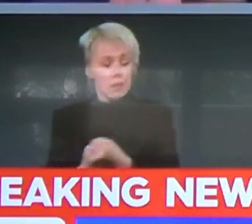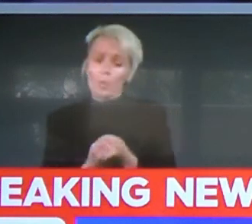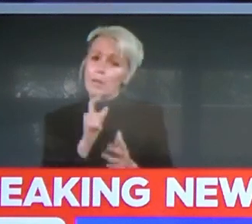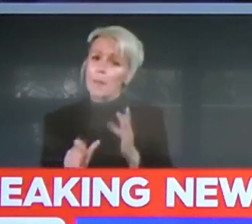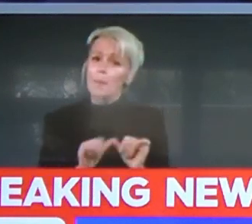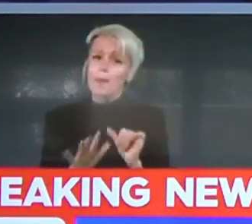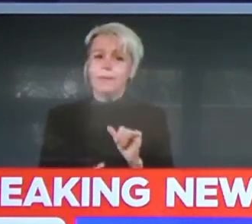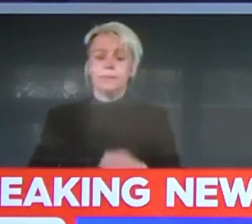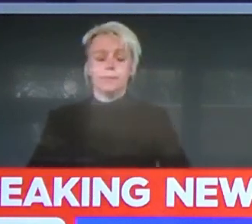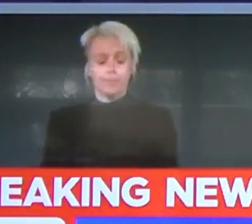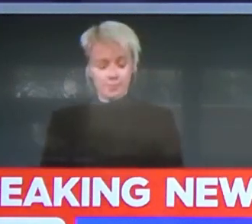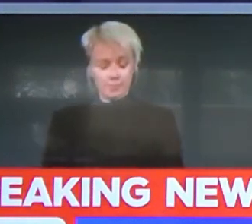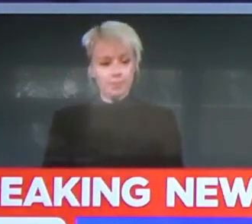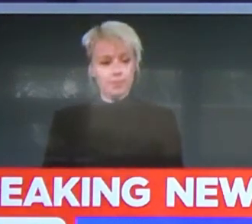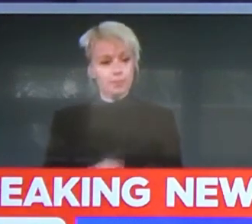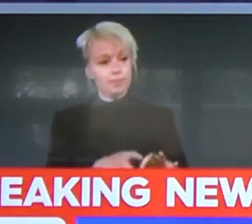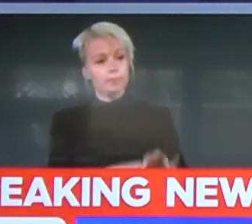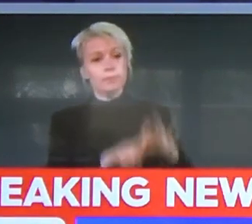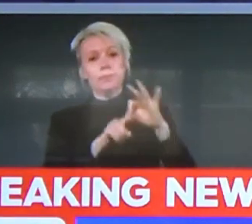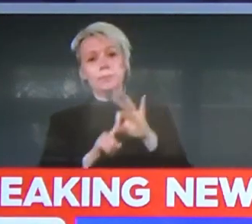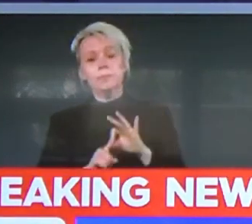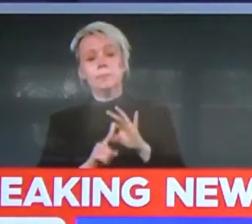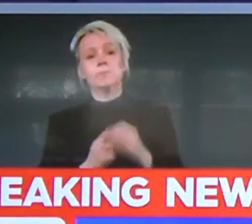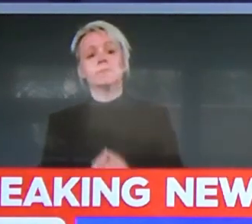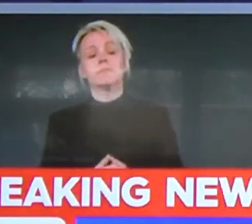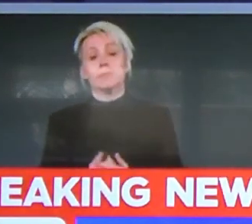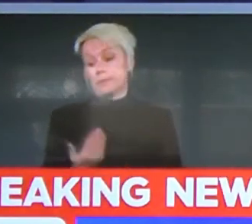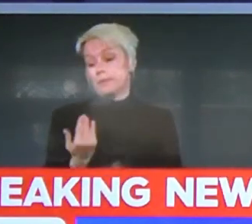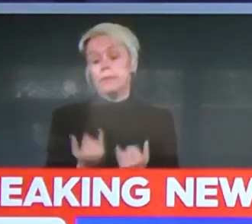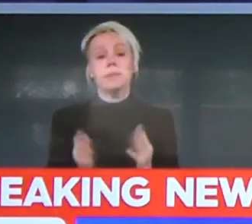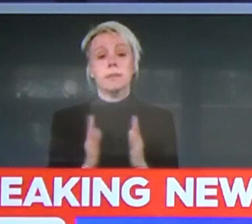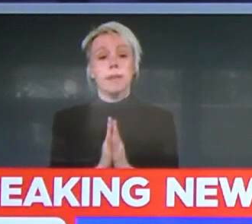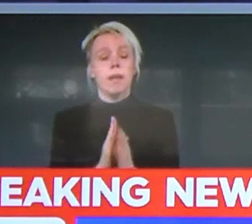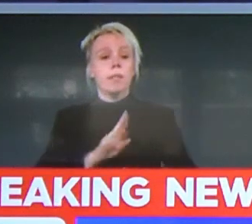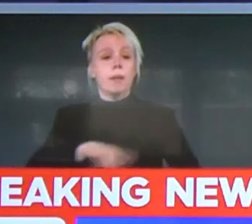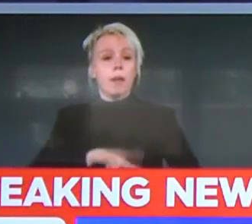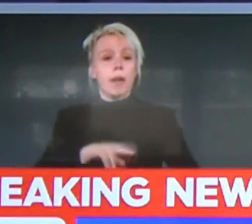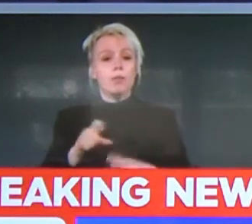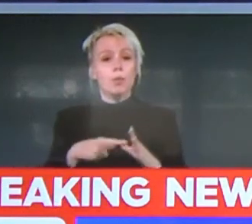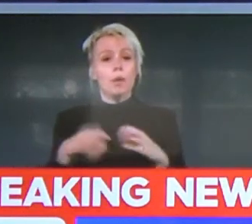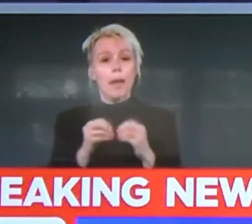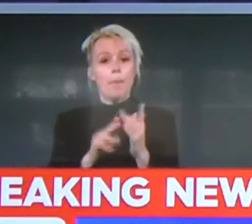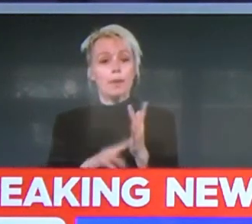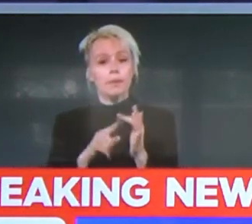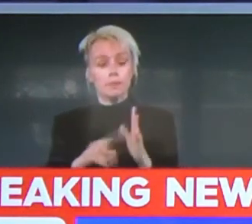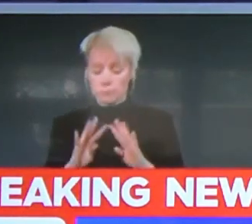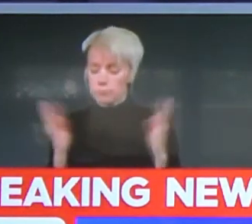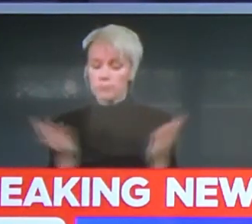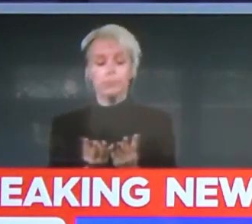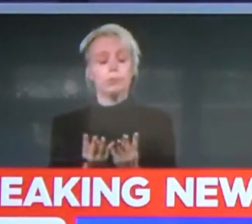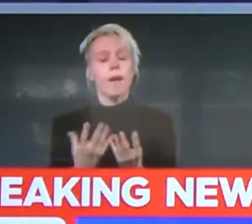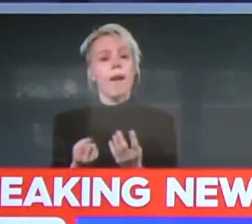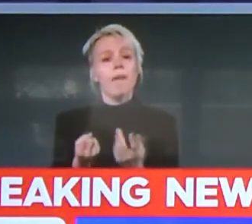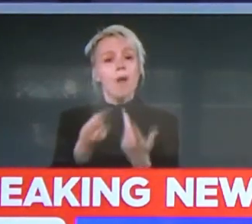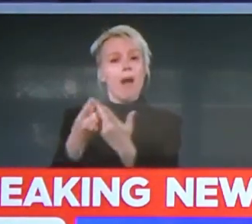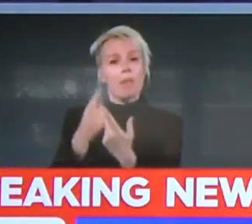get there. Yeah, on Sunday, the National Cabinet received advice from 22 health experts and lawyers, a bunch of